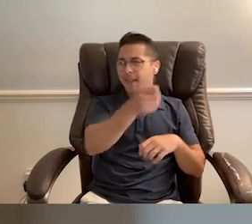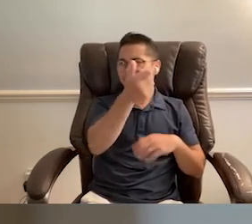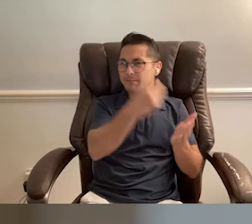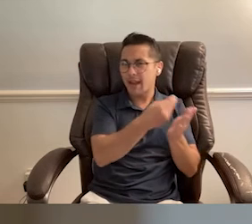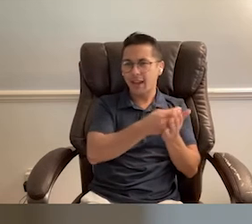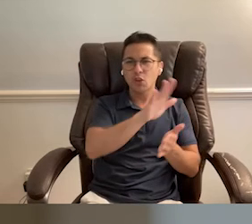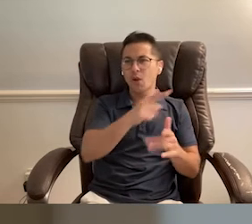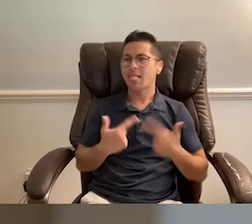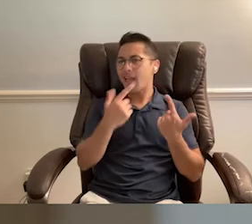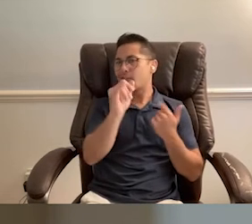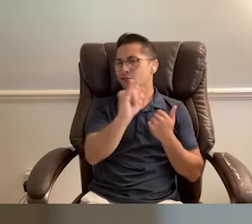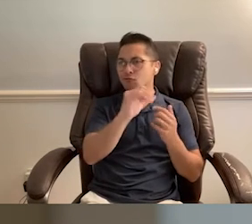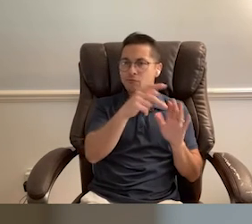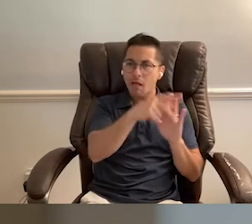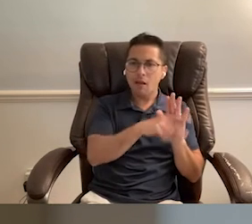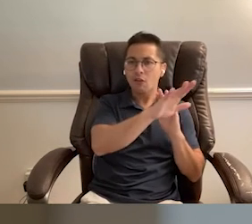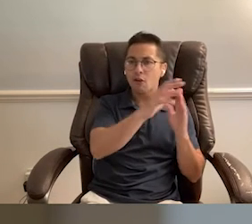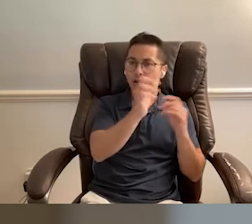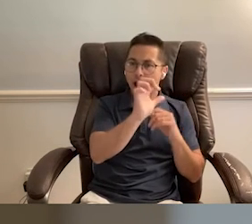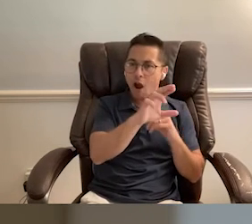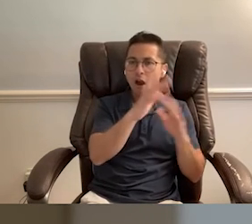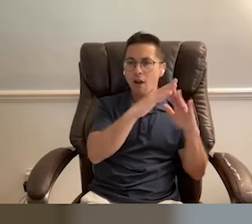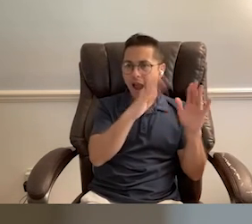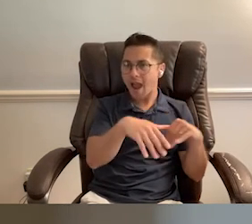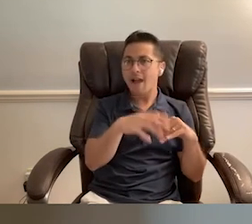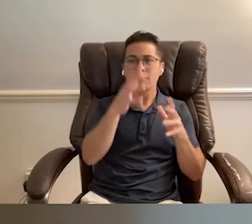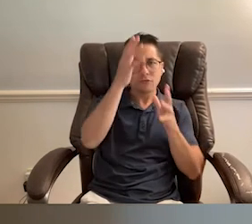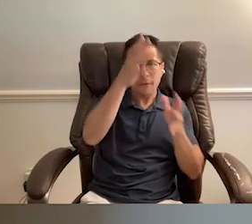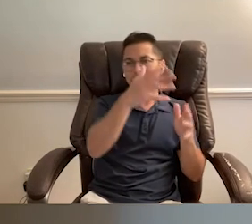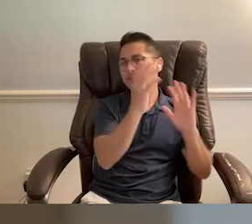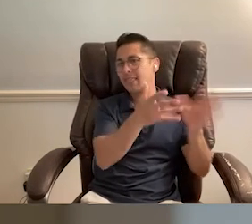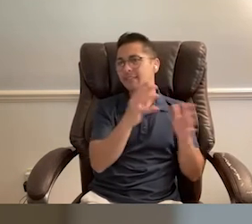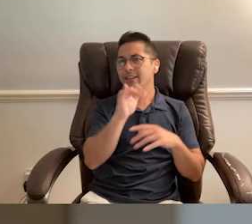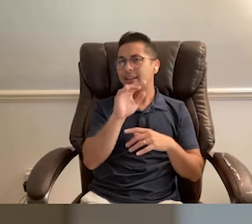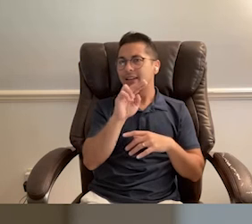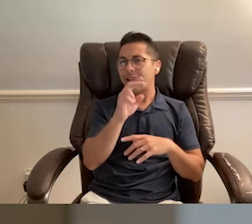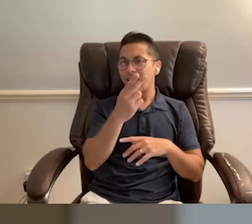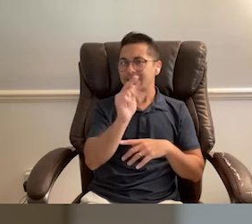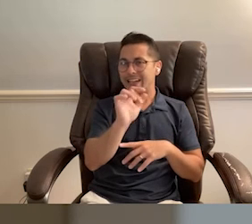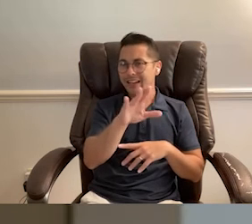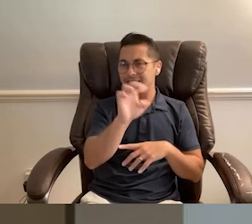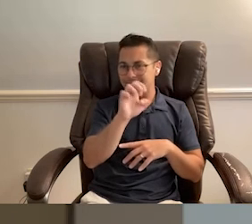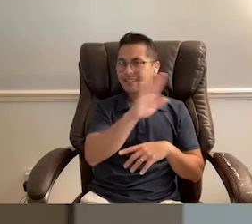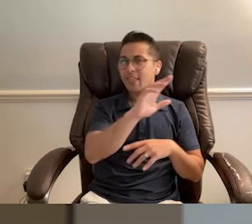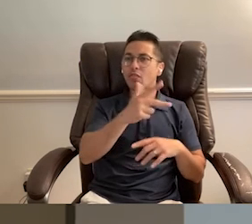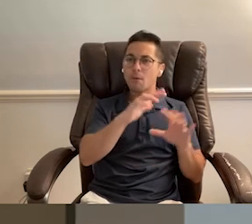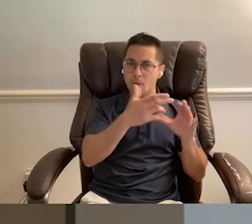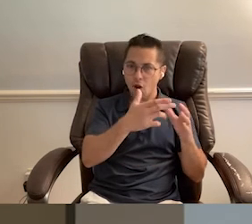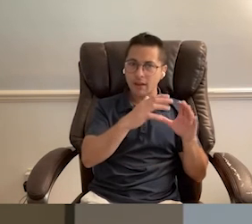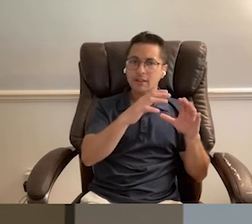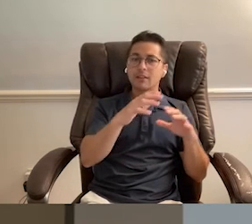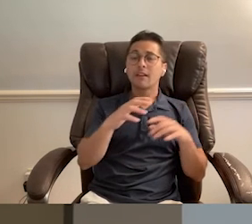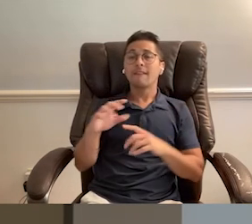policies, it's your cars, your house. Grandparents are going to leave an inheritance. They want to do in a third party special needs trust. First party special needs trust